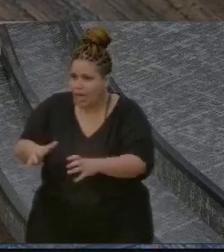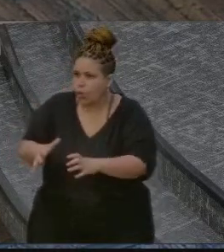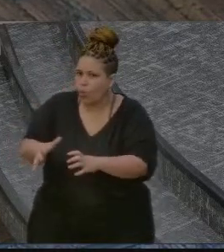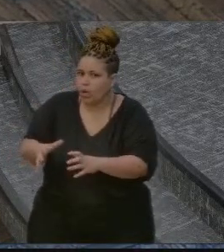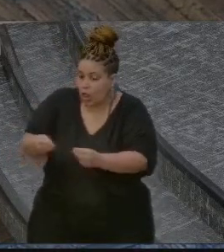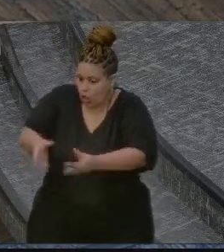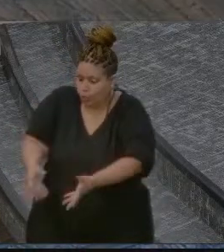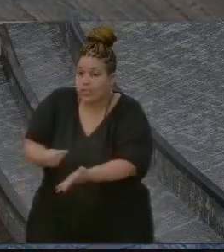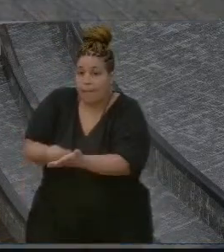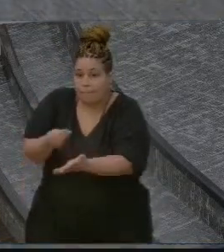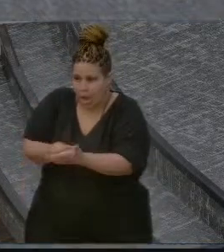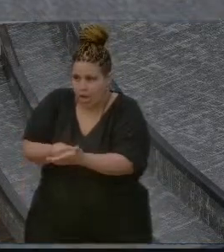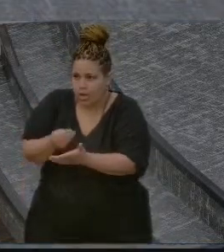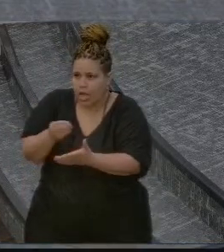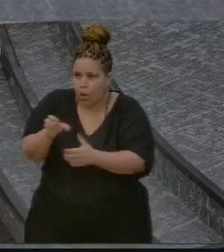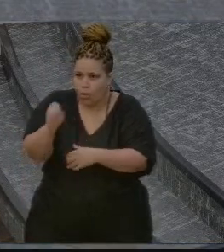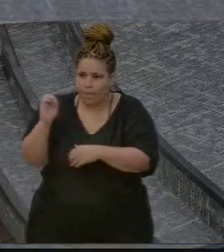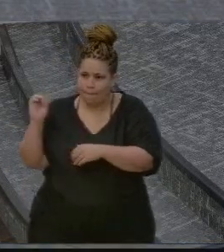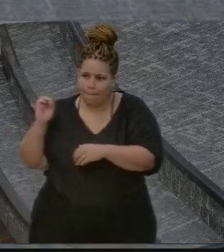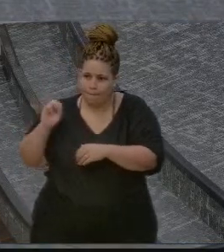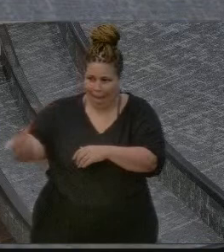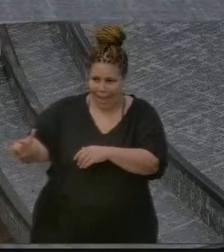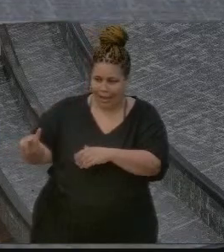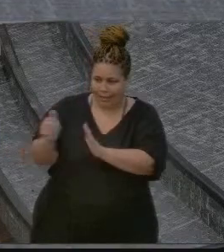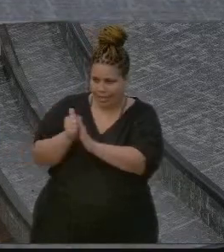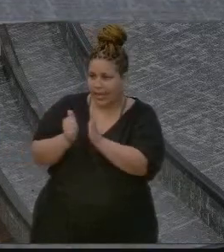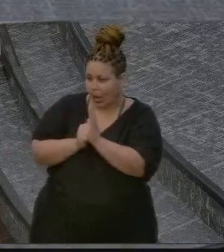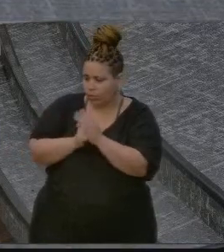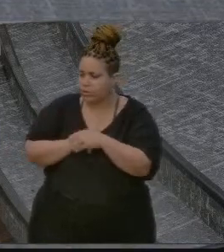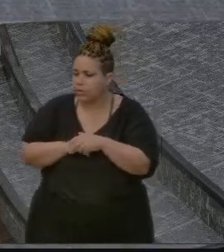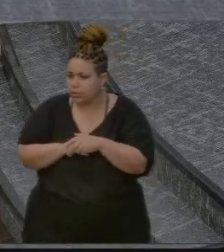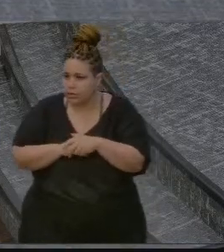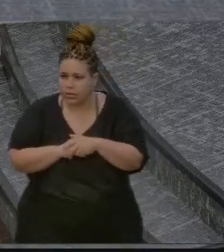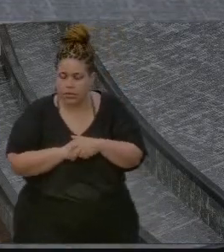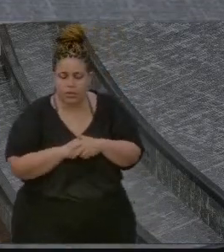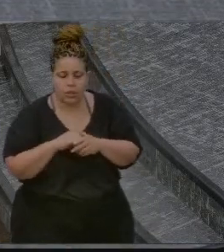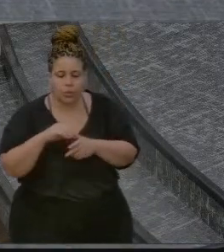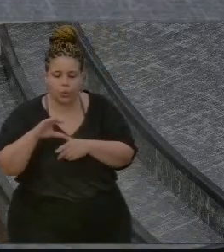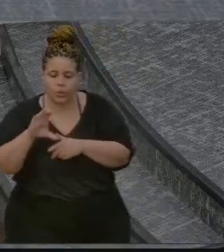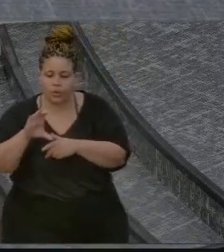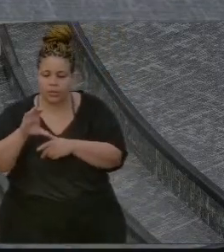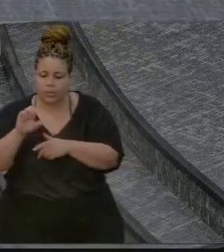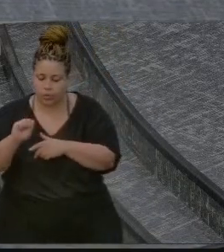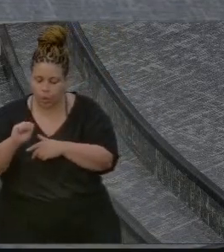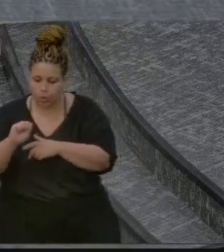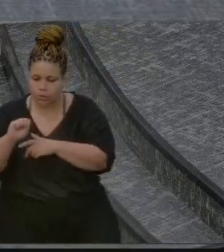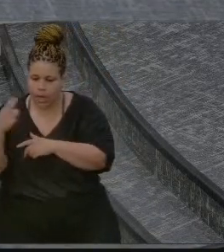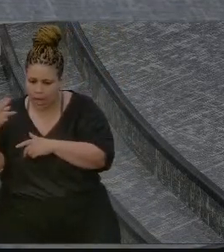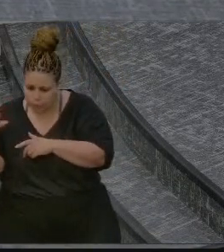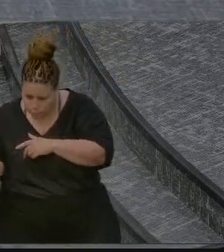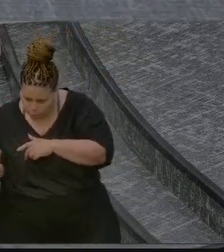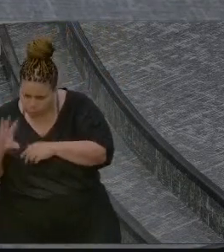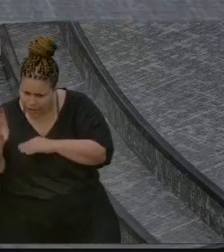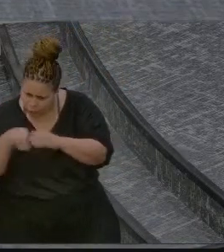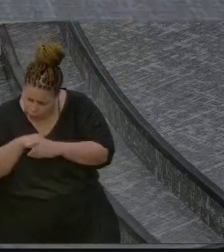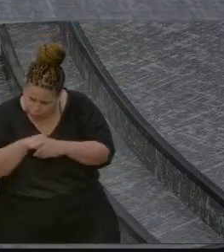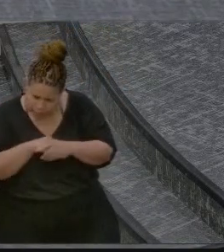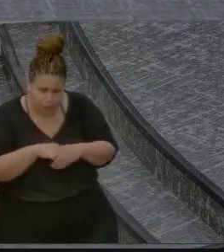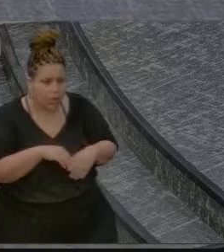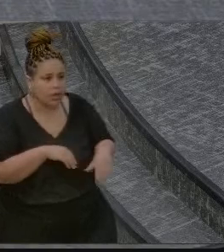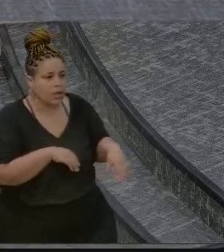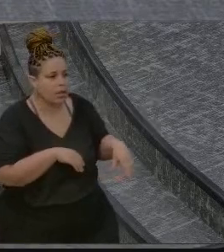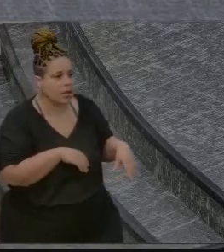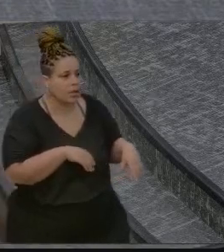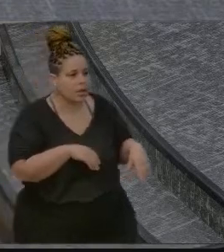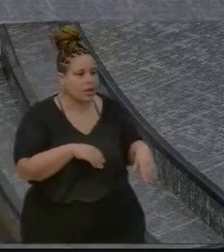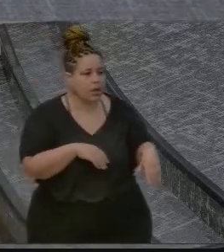Okay, so the Cedar one is included in the one with everything else? Yes, So why did we get everything else? because we did